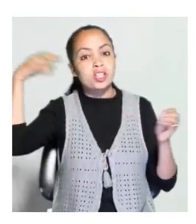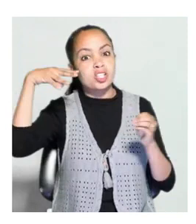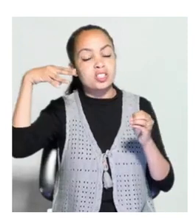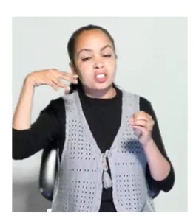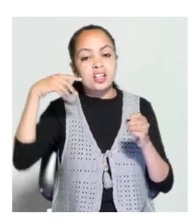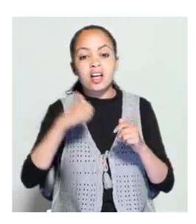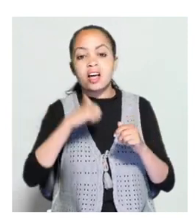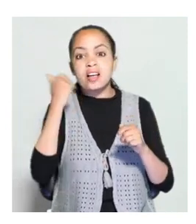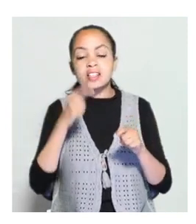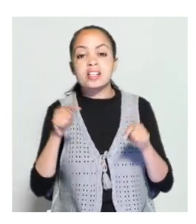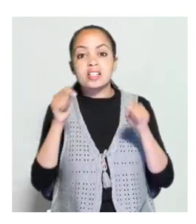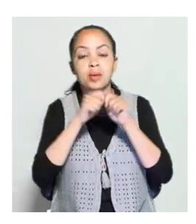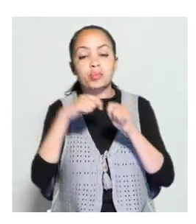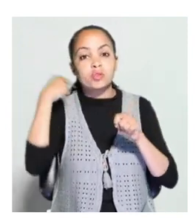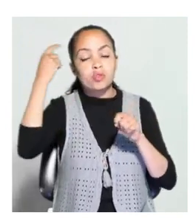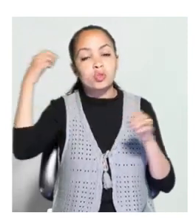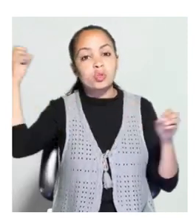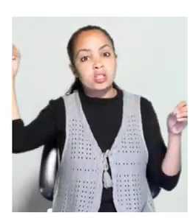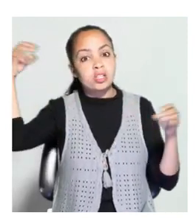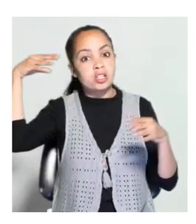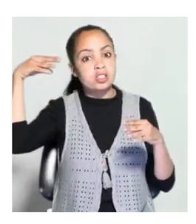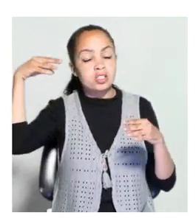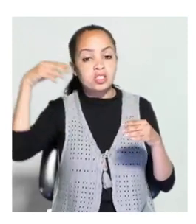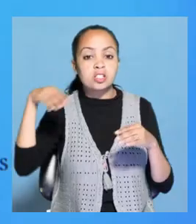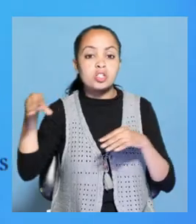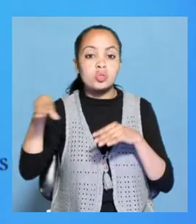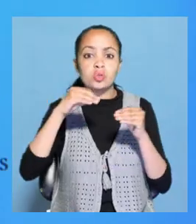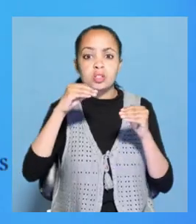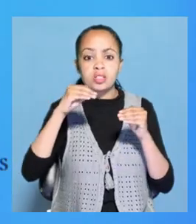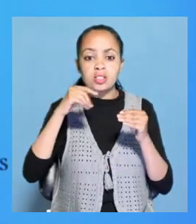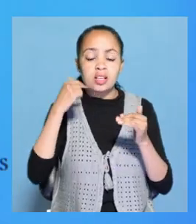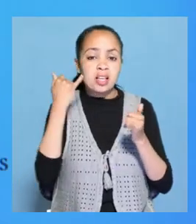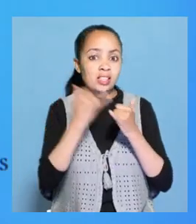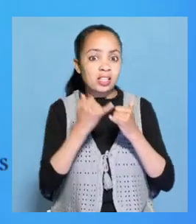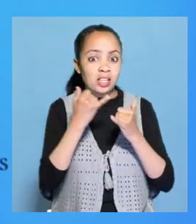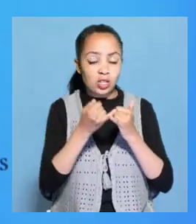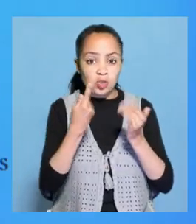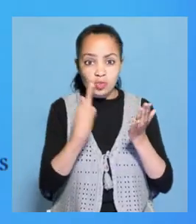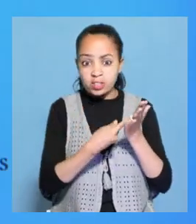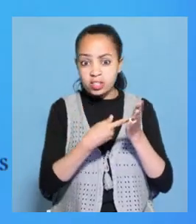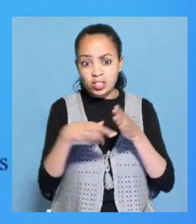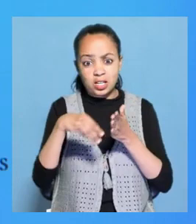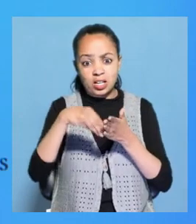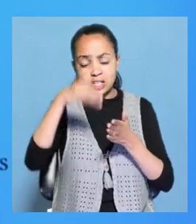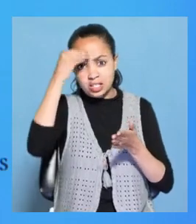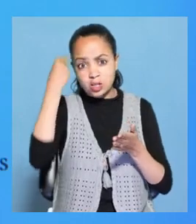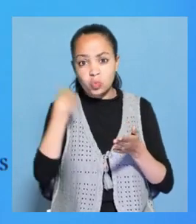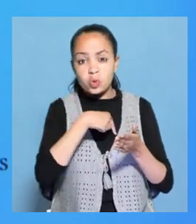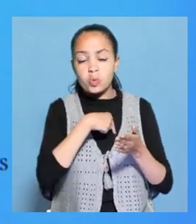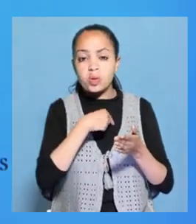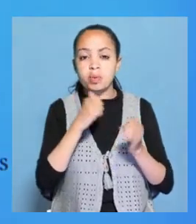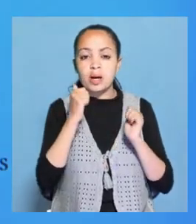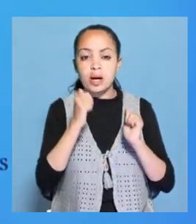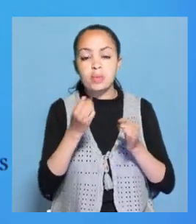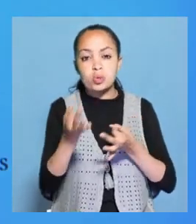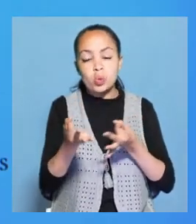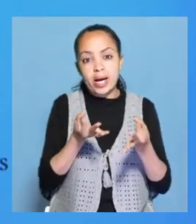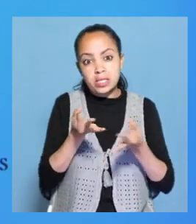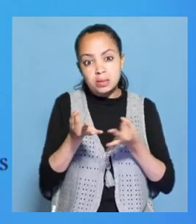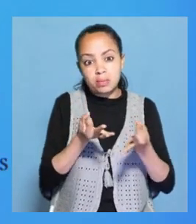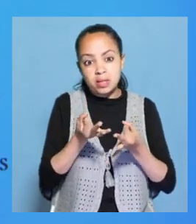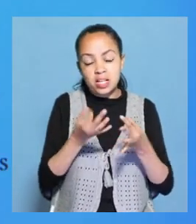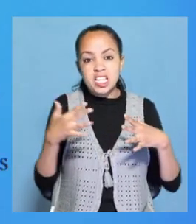other types of photosynthesis. Student, at the end of this lesson, we will be able to